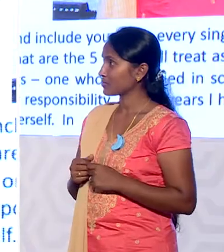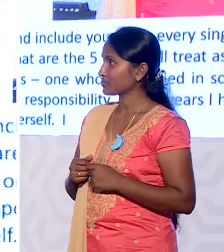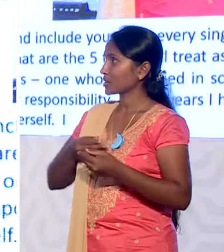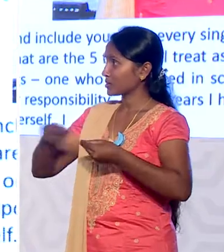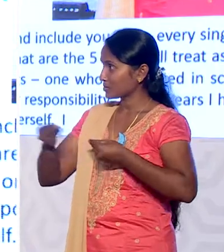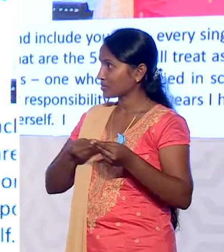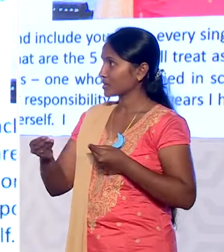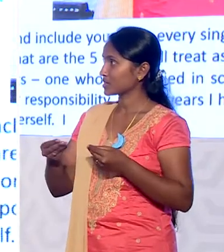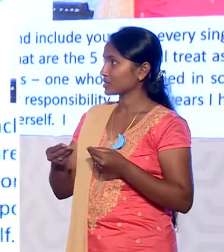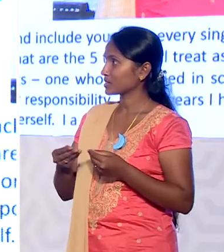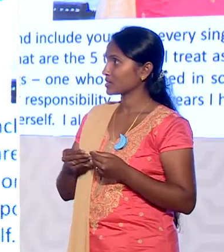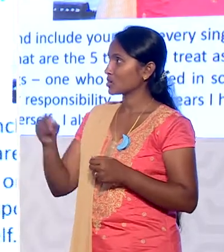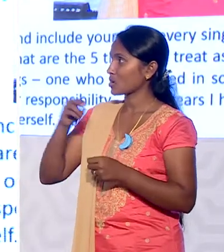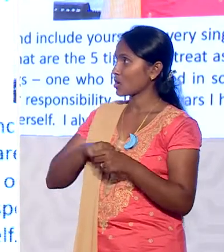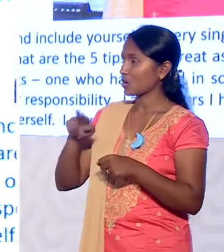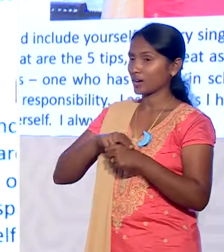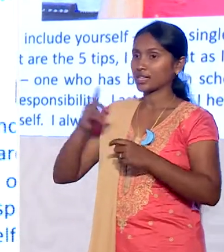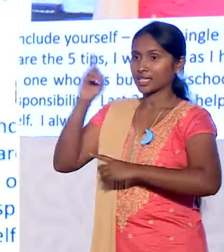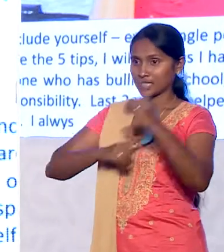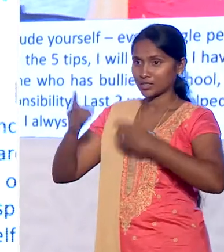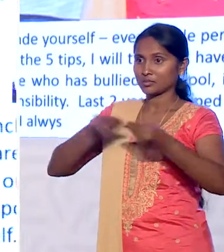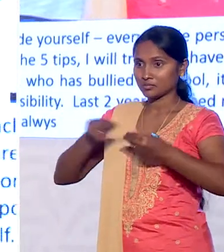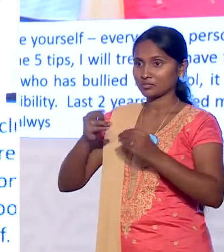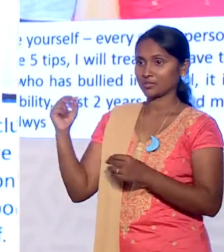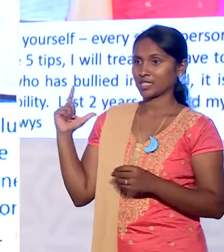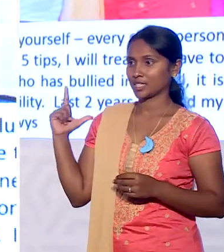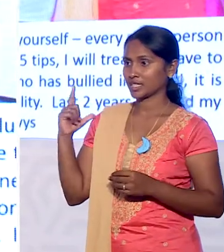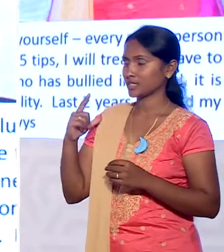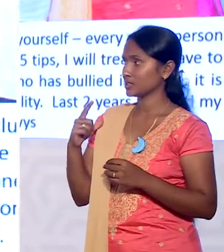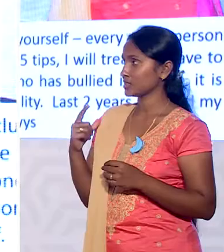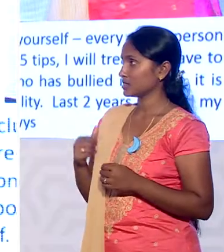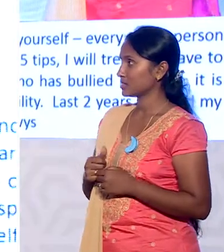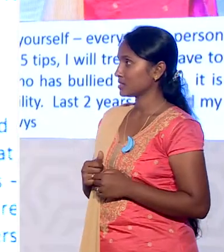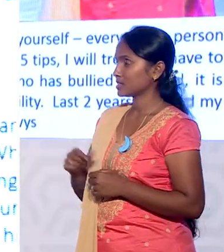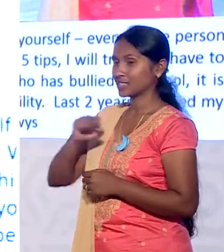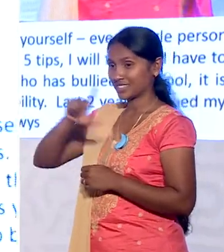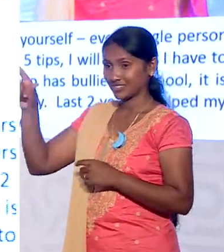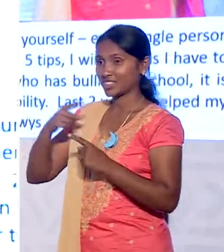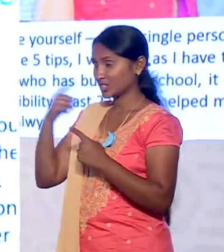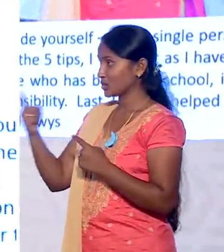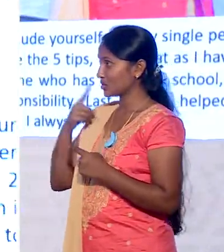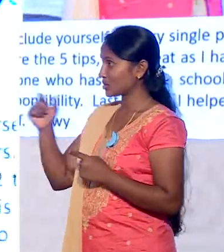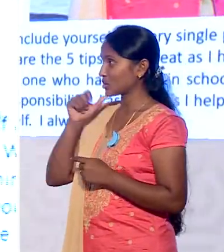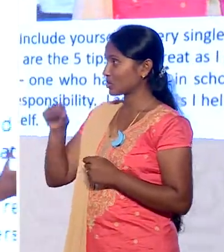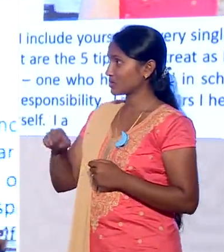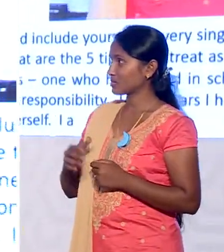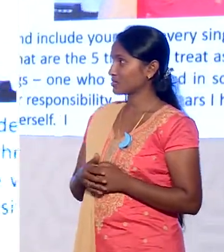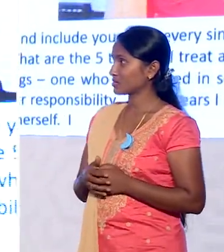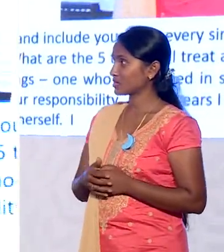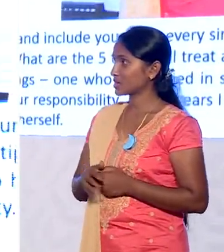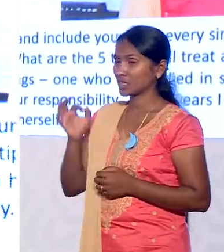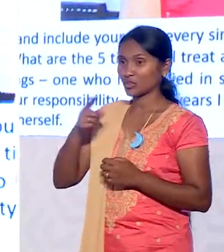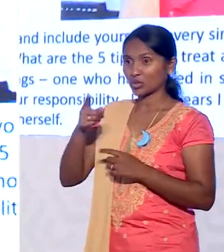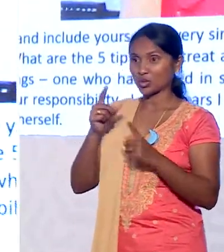business campaign on disability business leadership. But everybody told me, not now, it's too late. I always said, well, if they can do it for